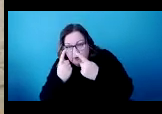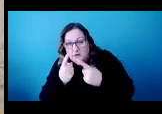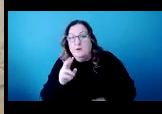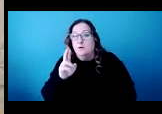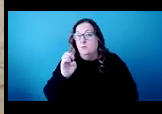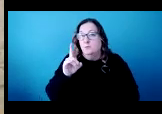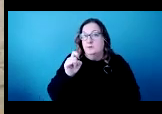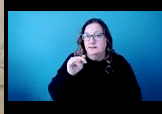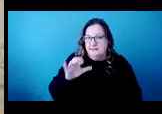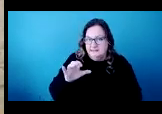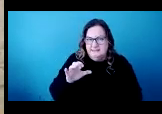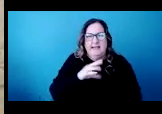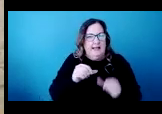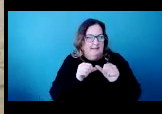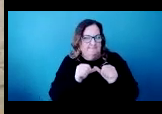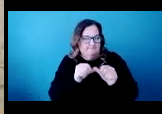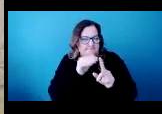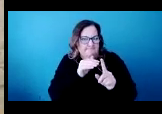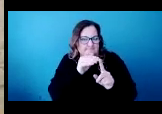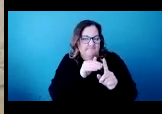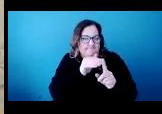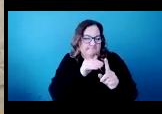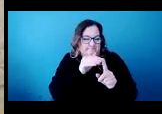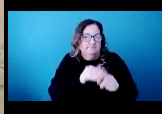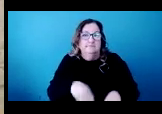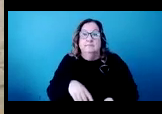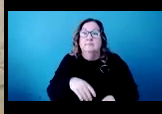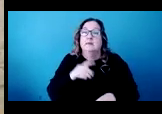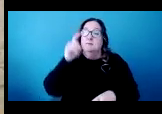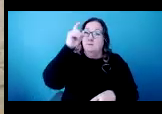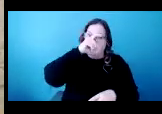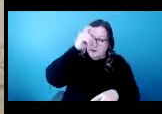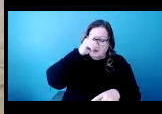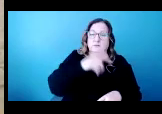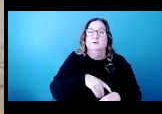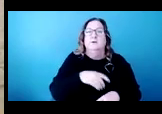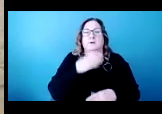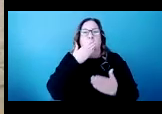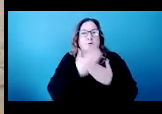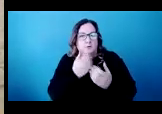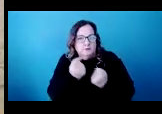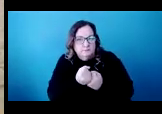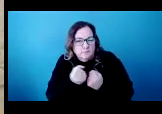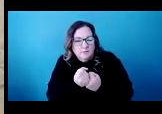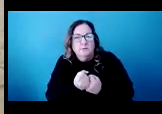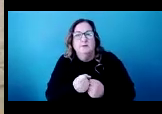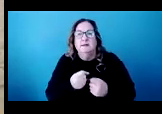and persistent. Be practical. Be a good opponent. Be informed, and be